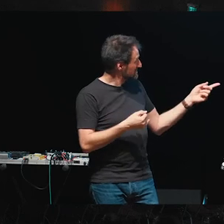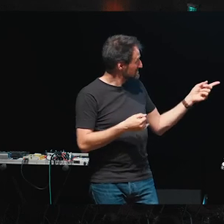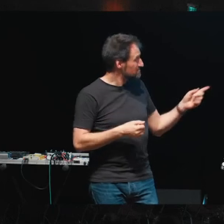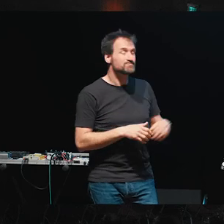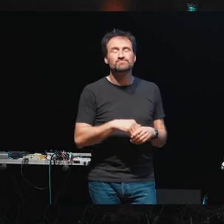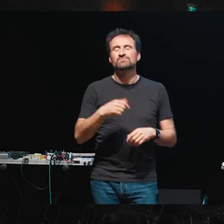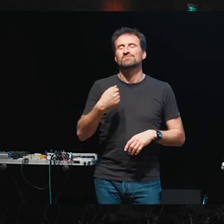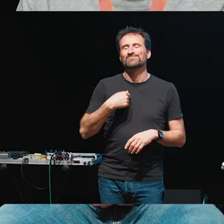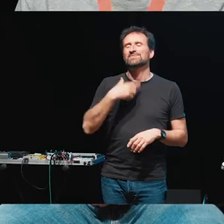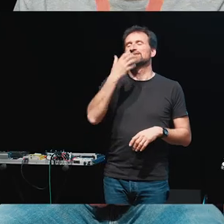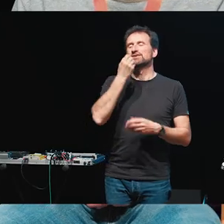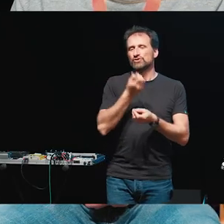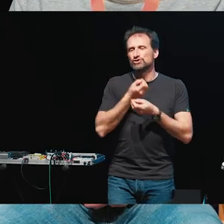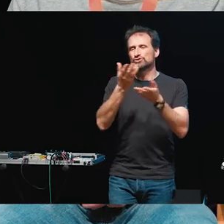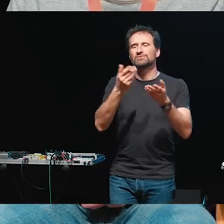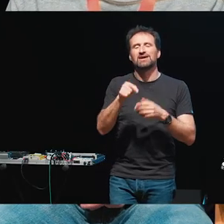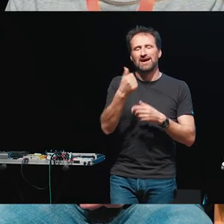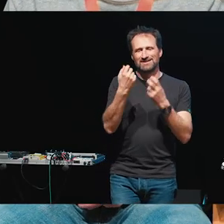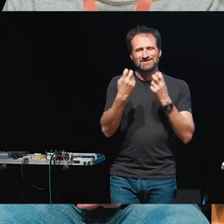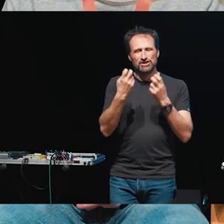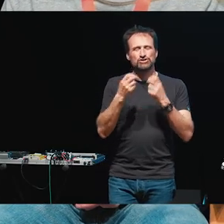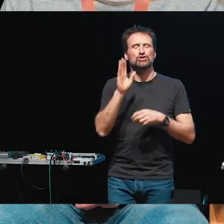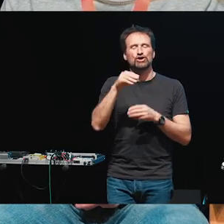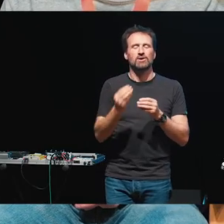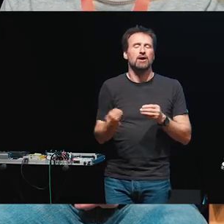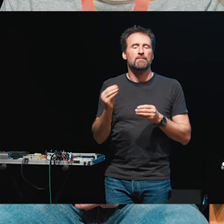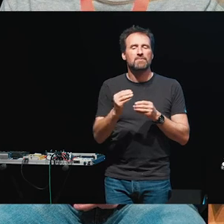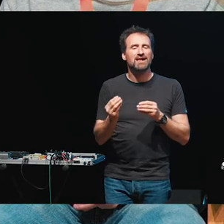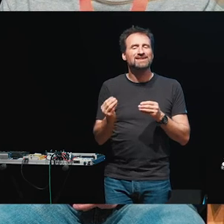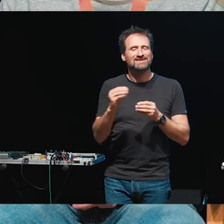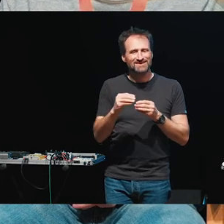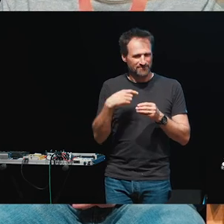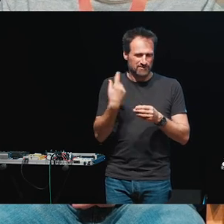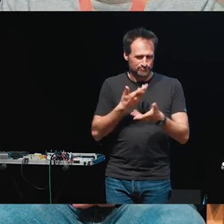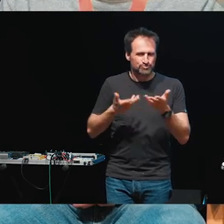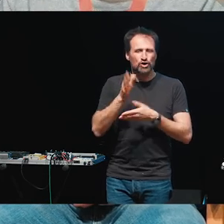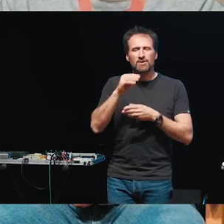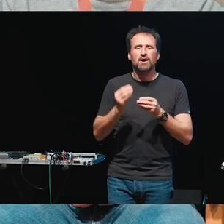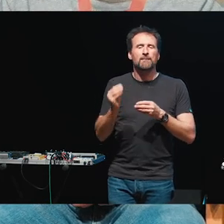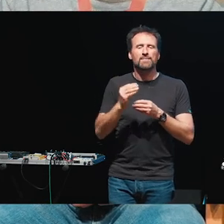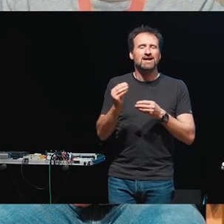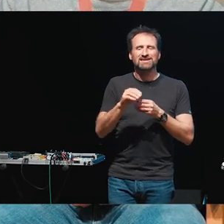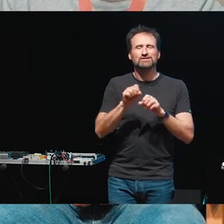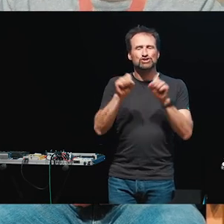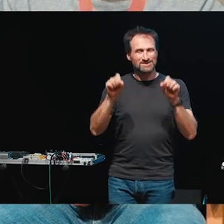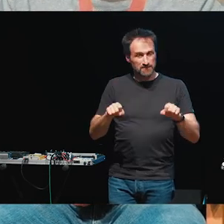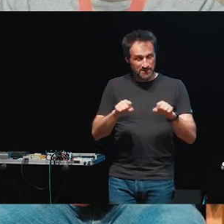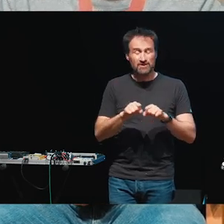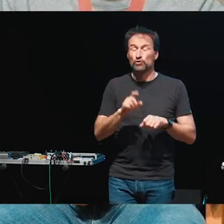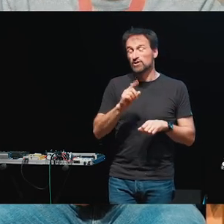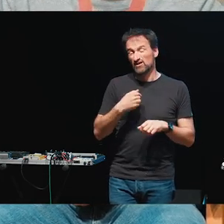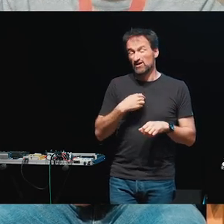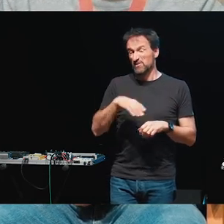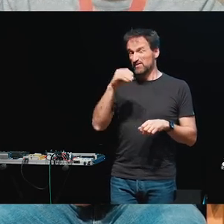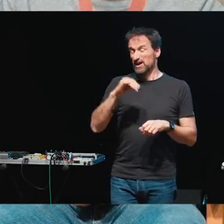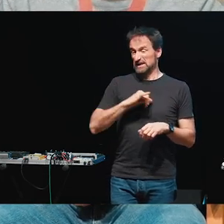So I want to share that session about plugins. We talked about plugin systems in the beginning, and I think that's really interesting because I think